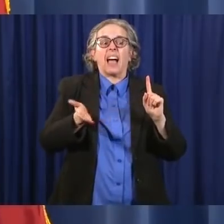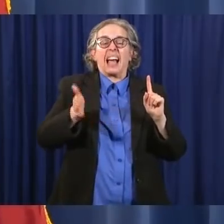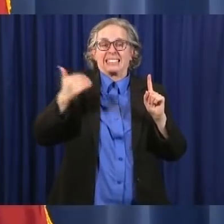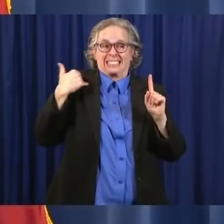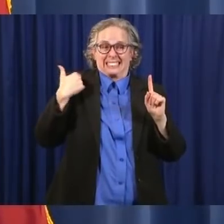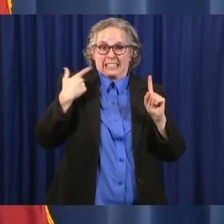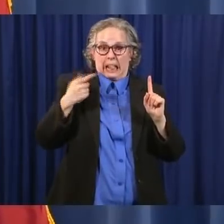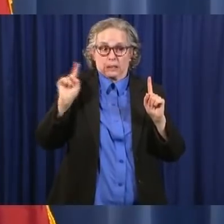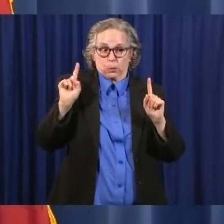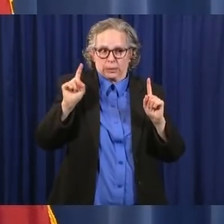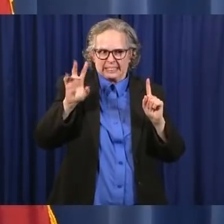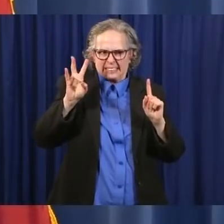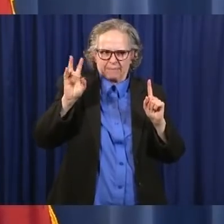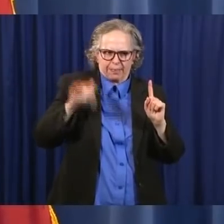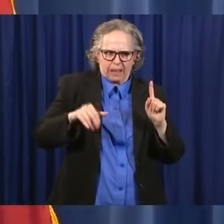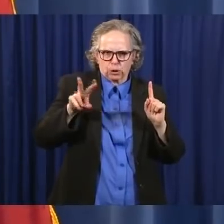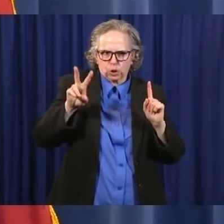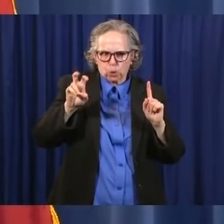was